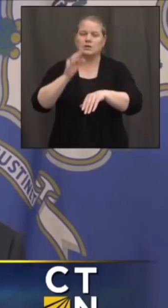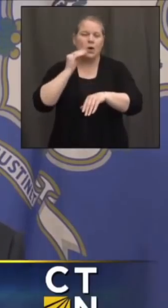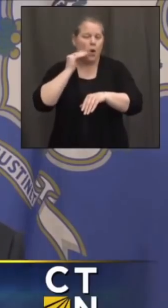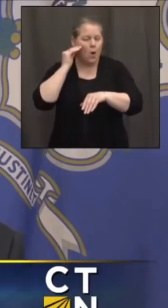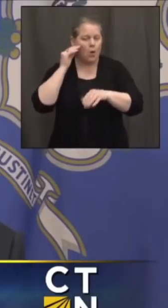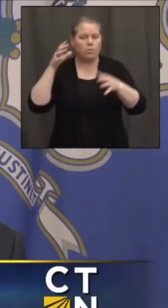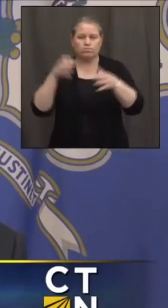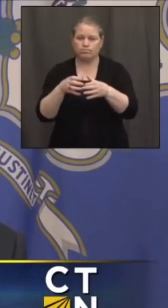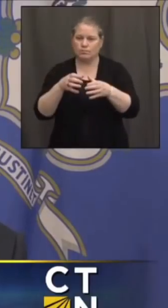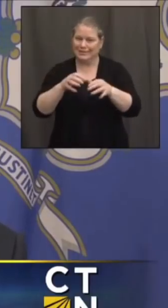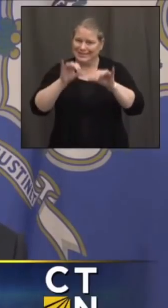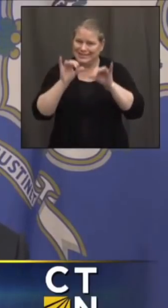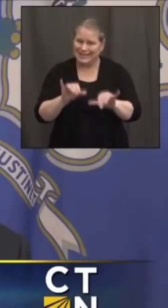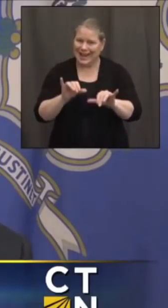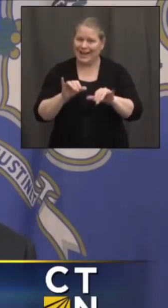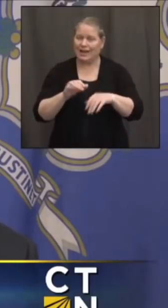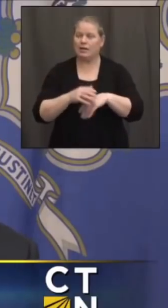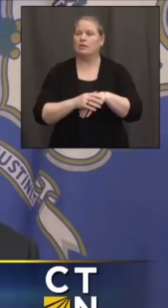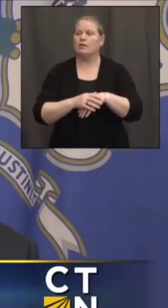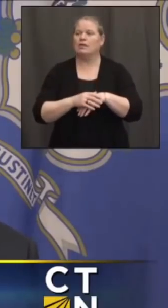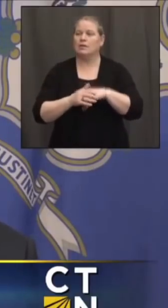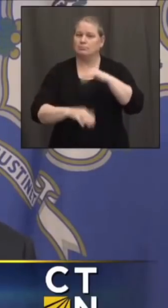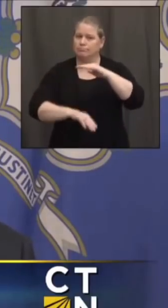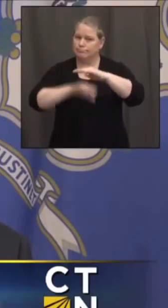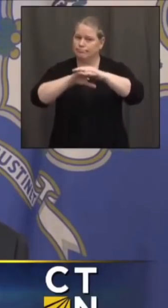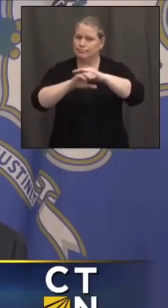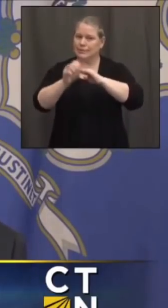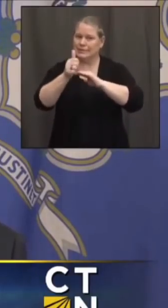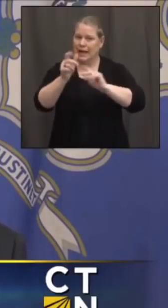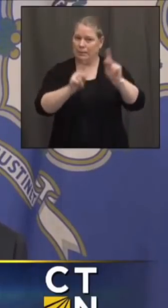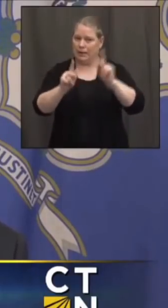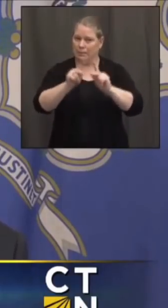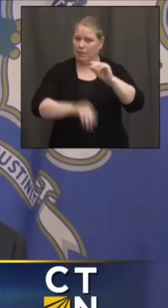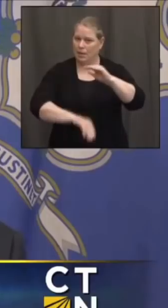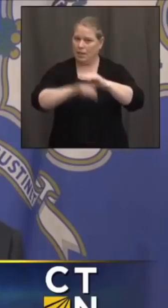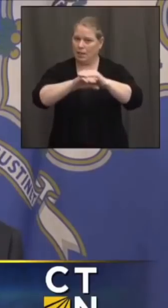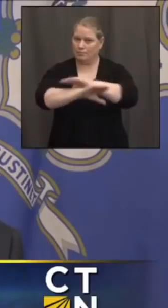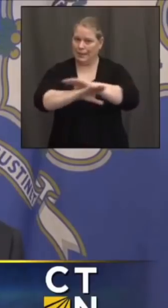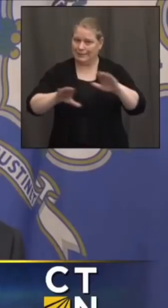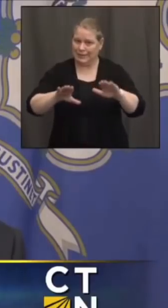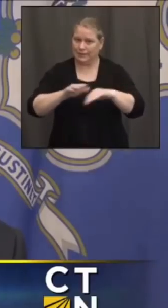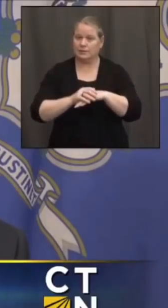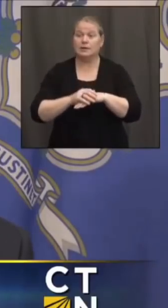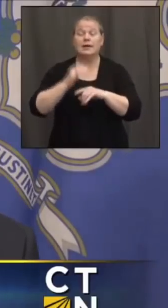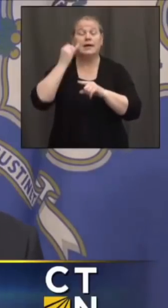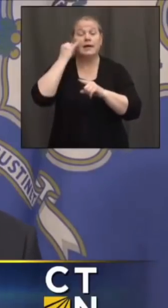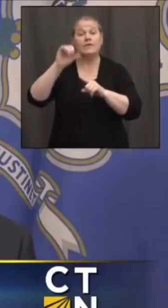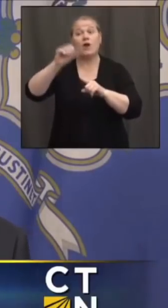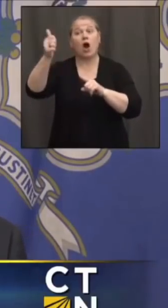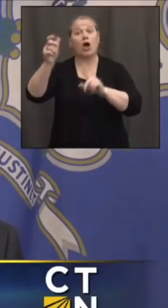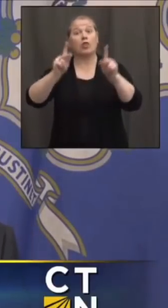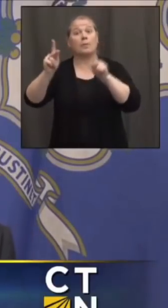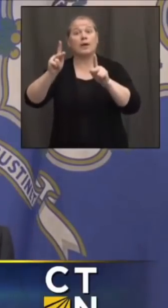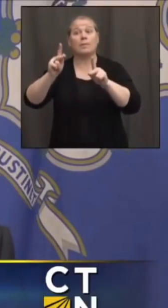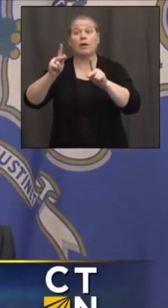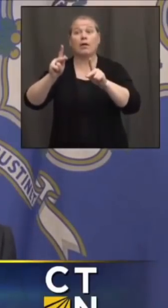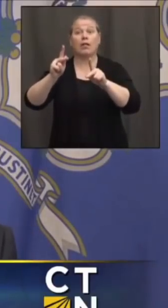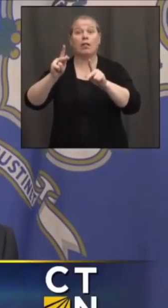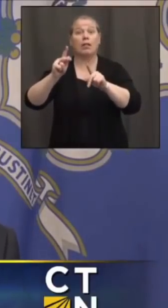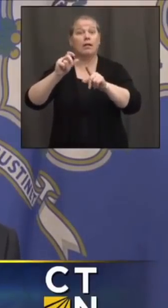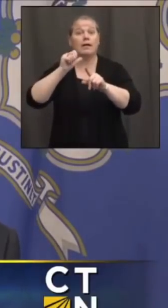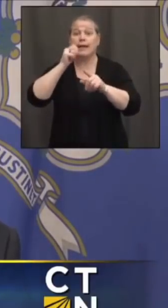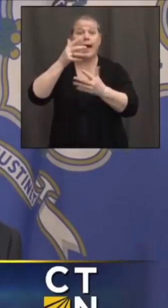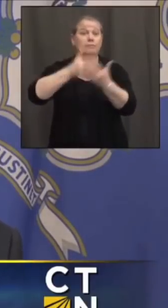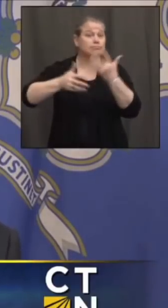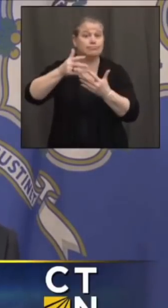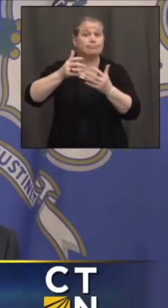than 10 people in that group. If you have folks outside of your family or a bigger group, please wear the mask. 11 o'clock